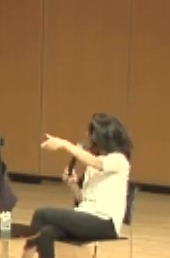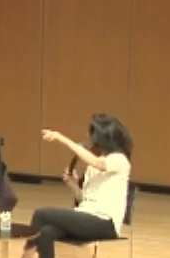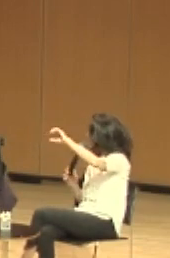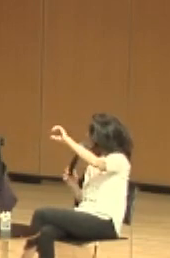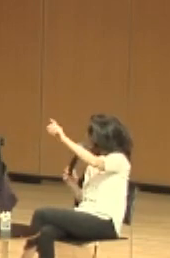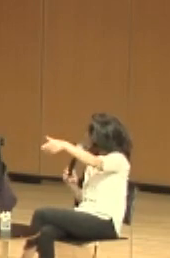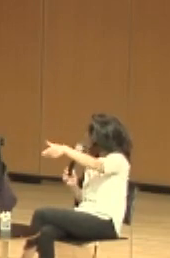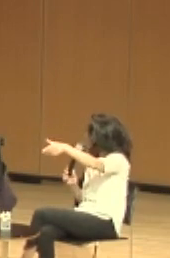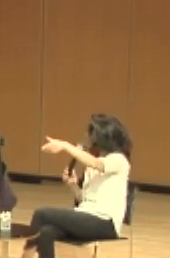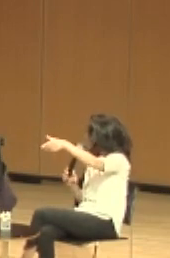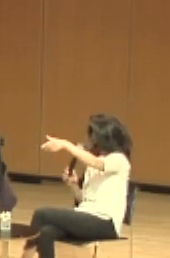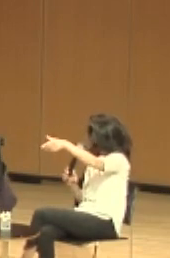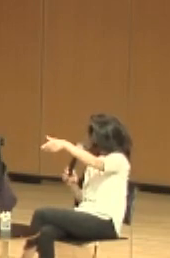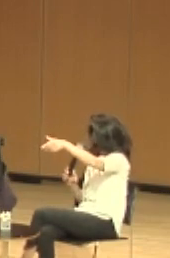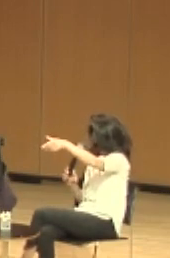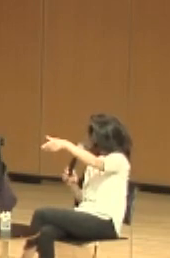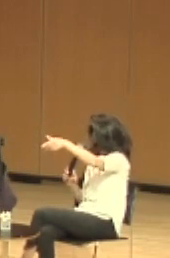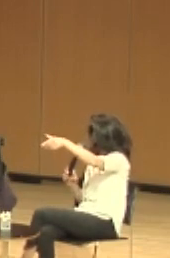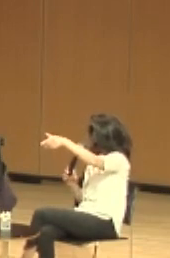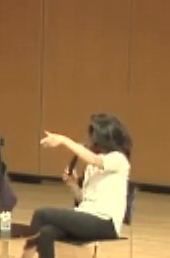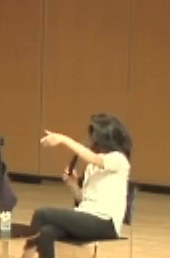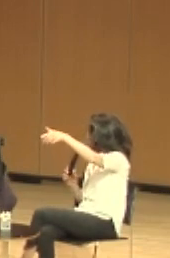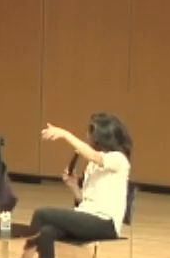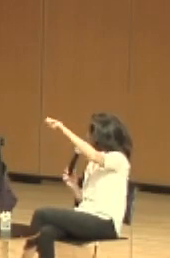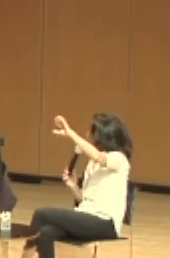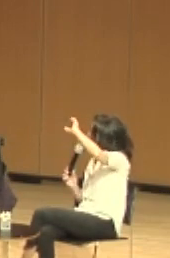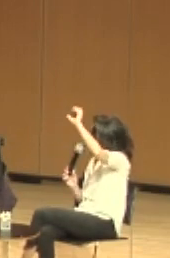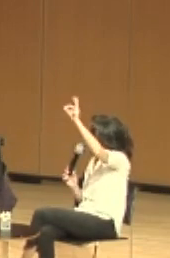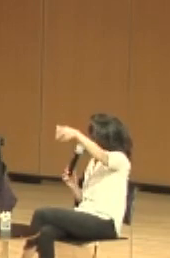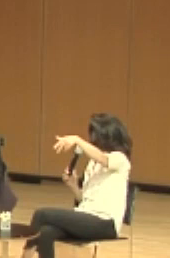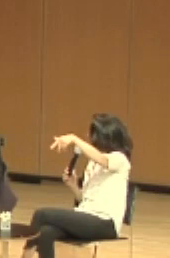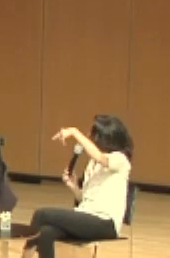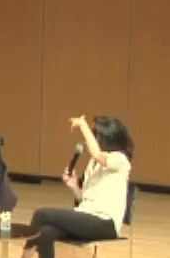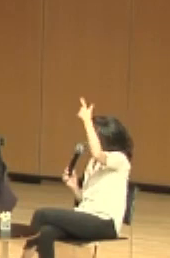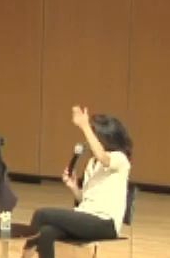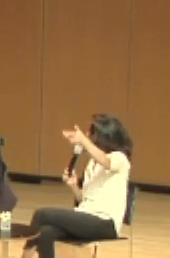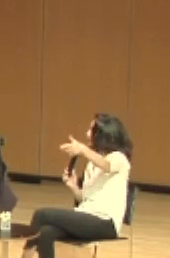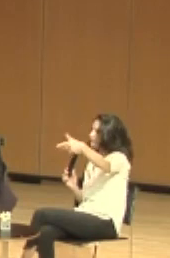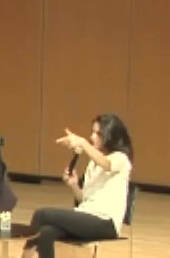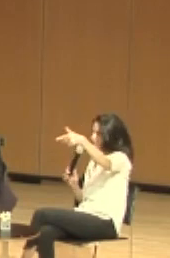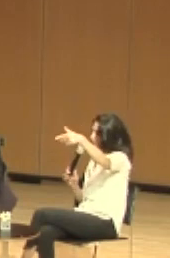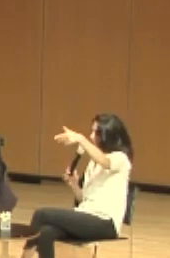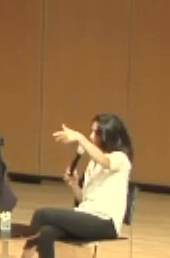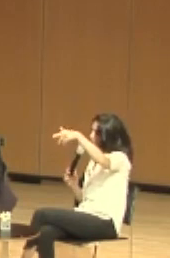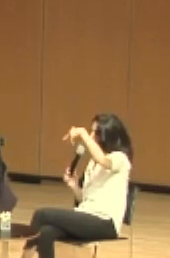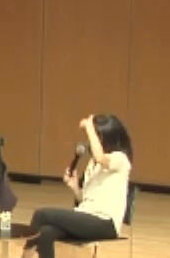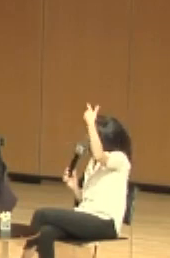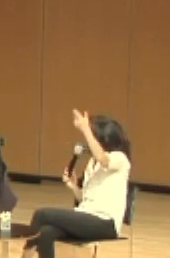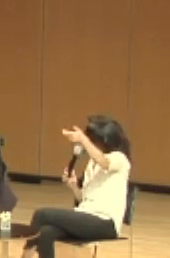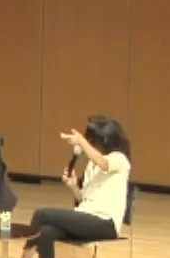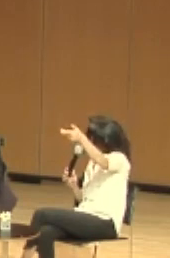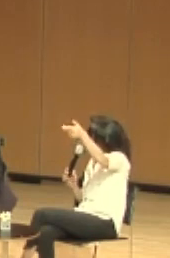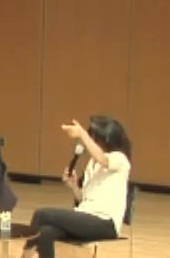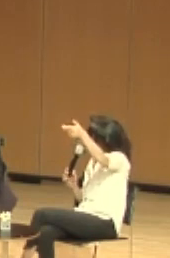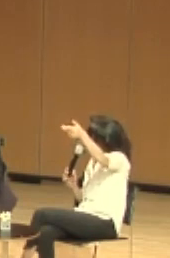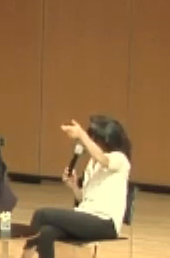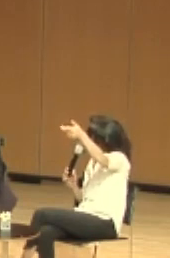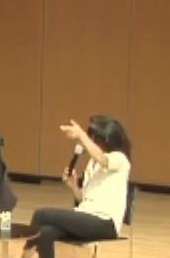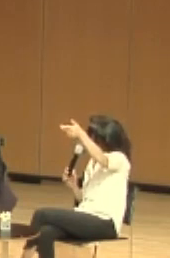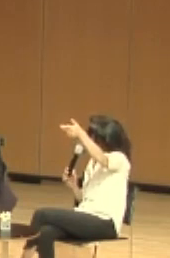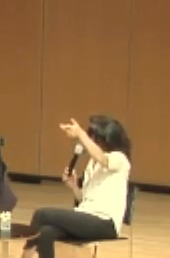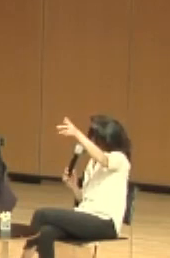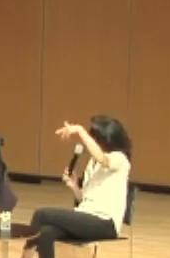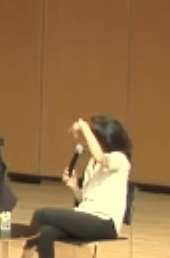colloquialism have anything to do with the mobilization of a particular kind of oral